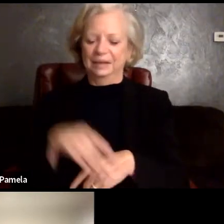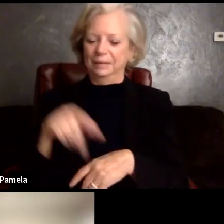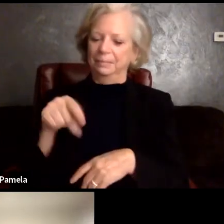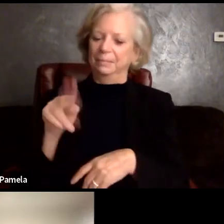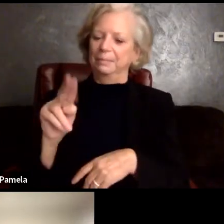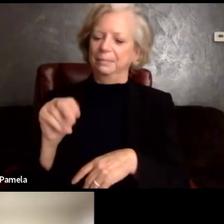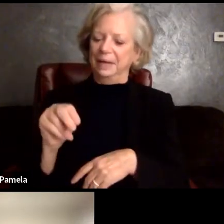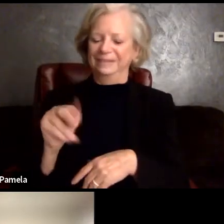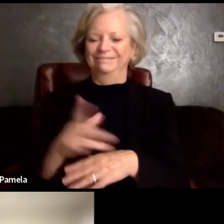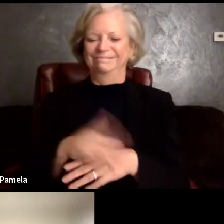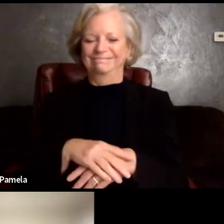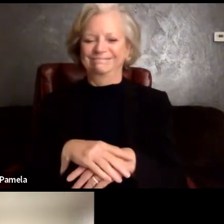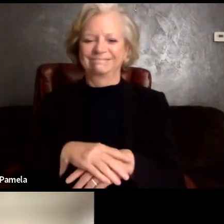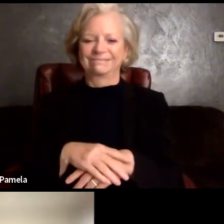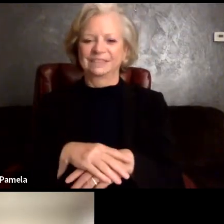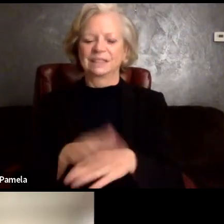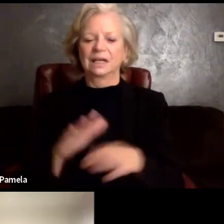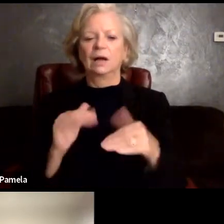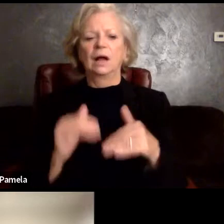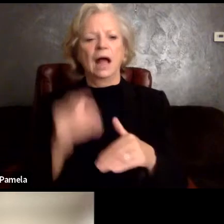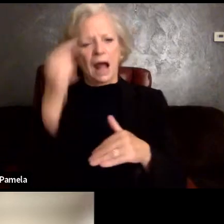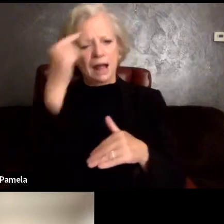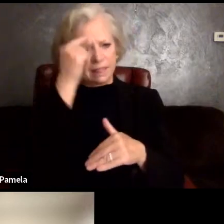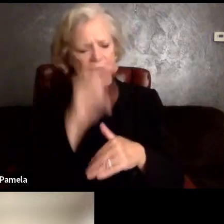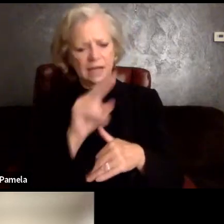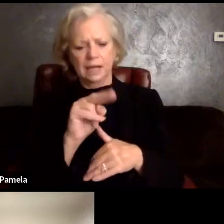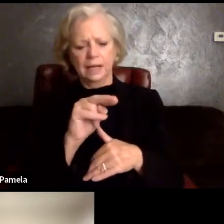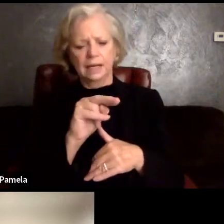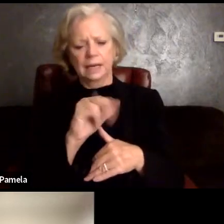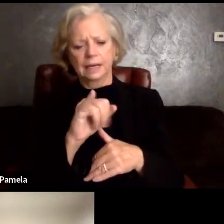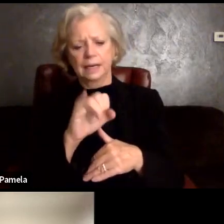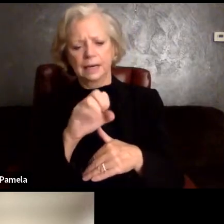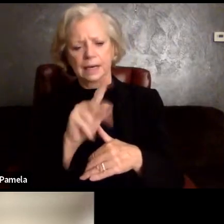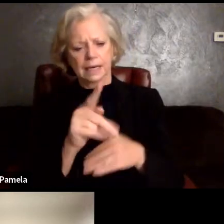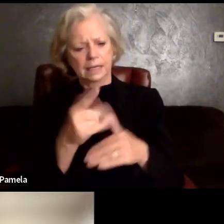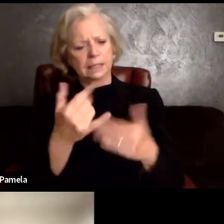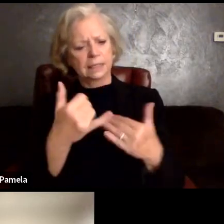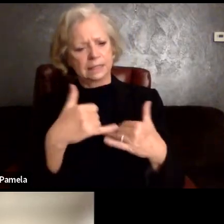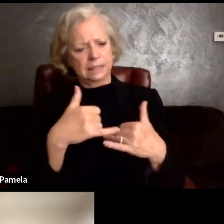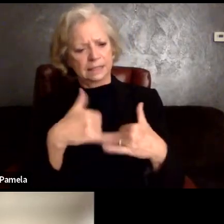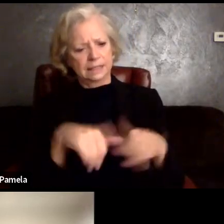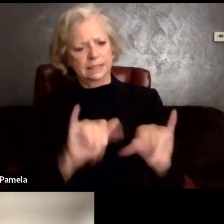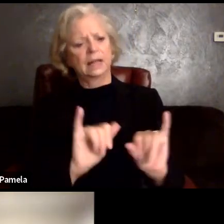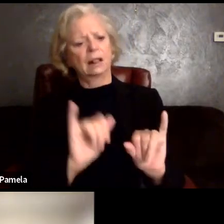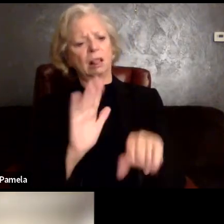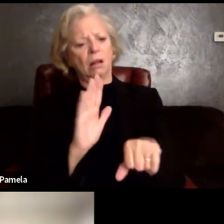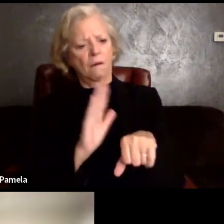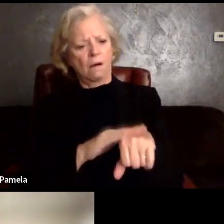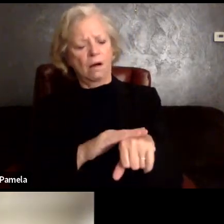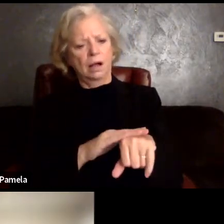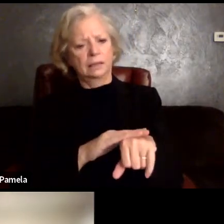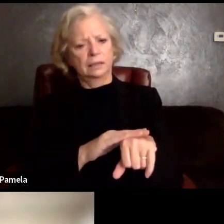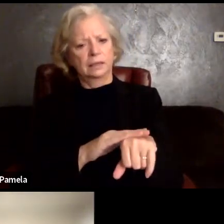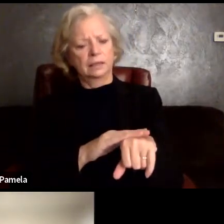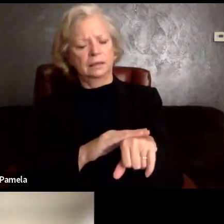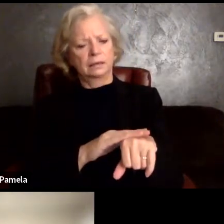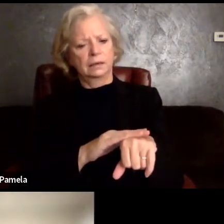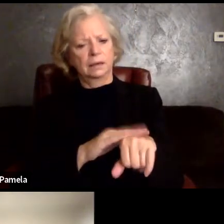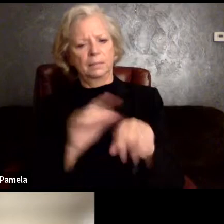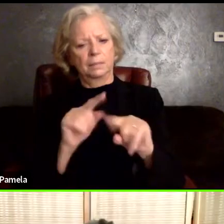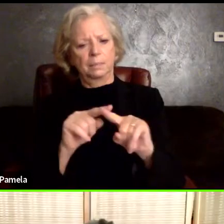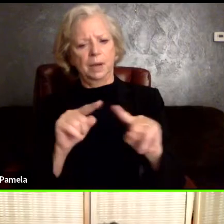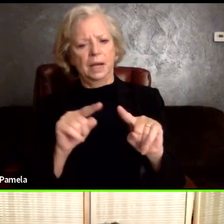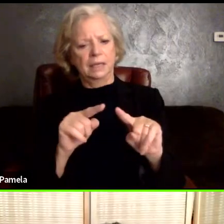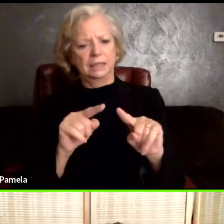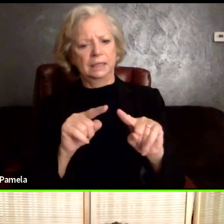I think Nick is still on, and I saw the question. I wasn't sure what kind of setting